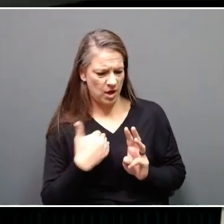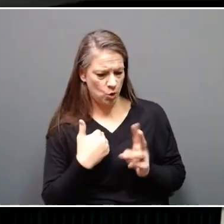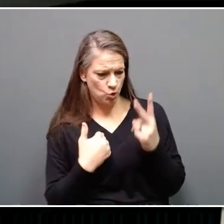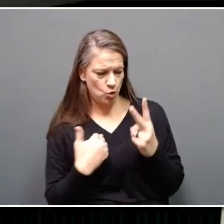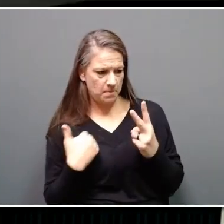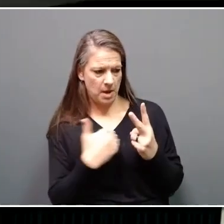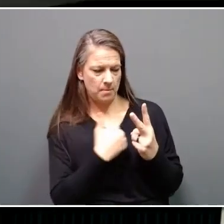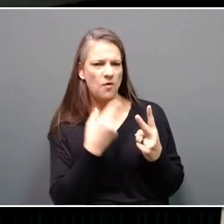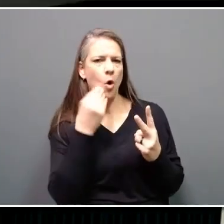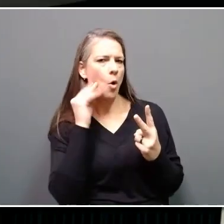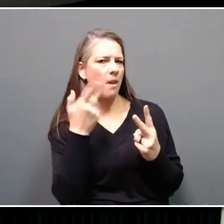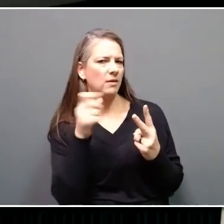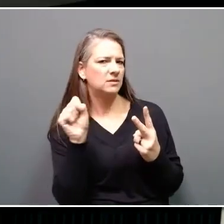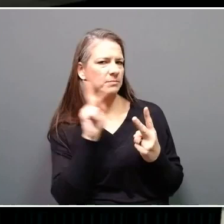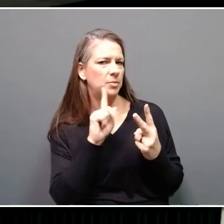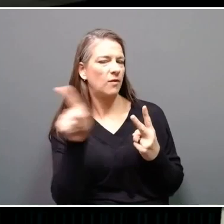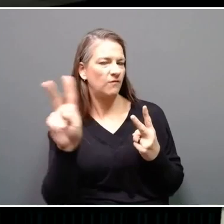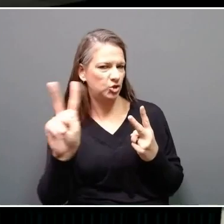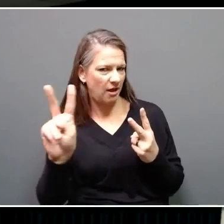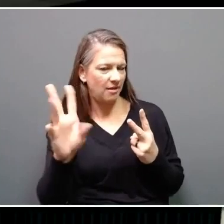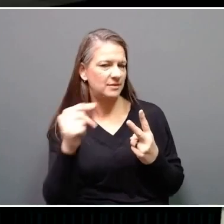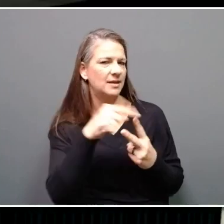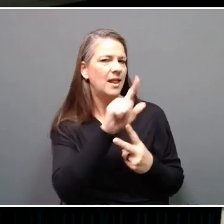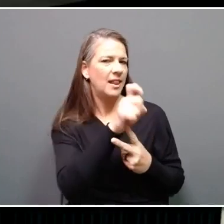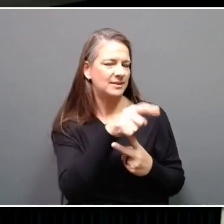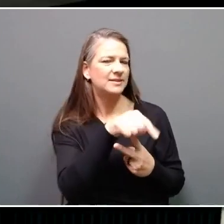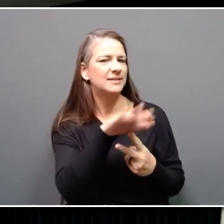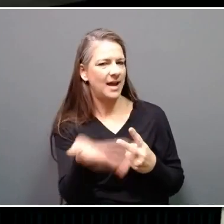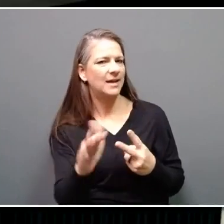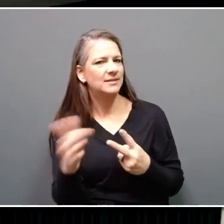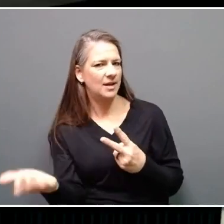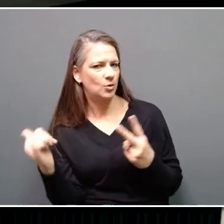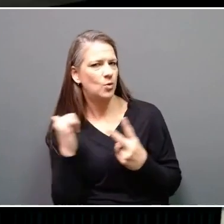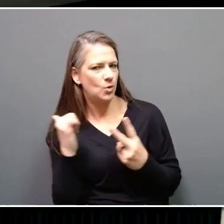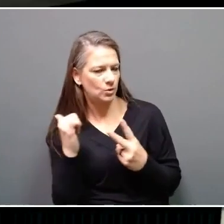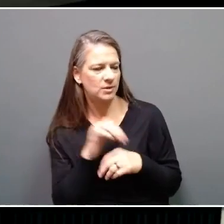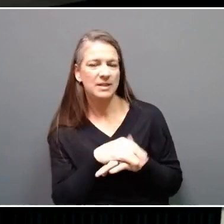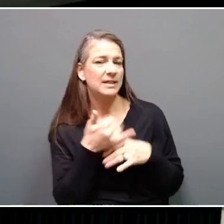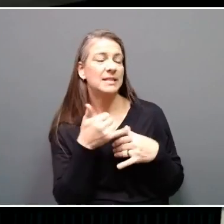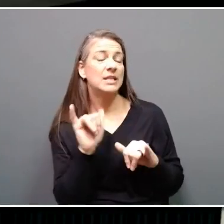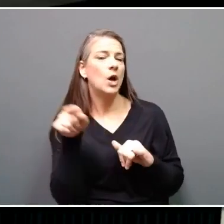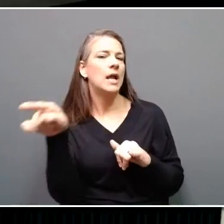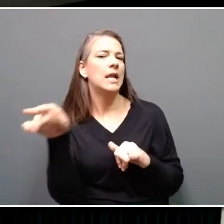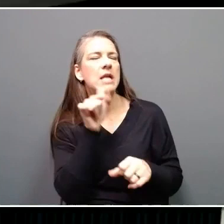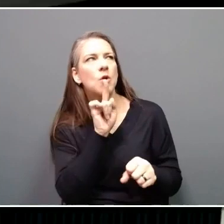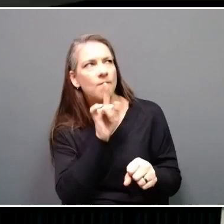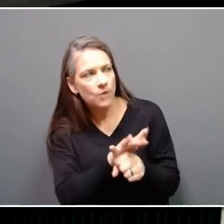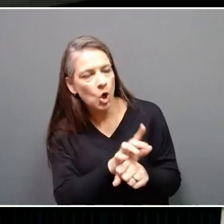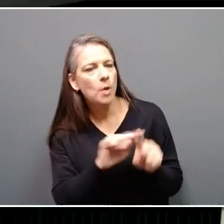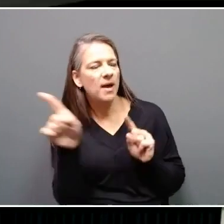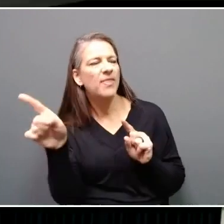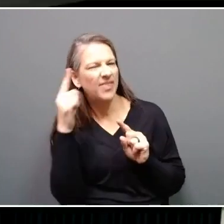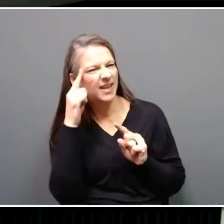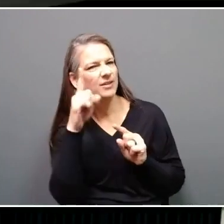homeless population, one in Versailles and one in Lexington, pass away. It's still not confirmed, but it potentially could have been due to the